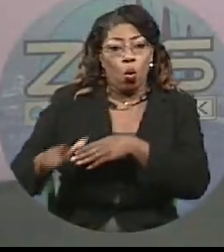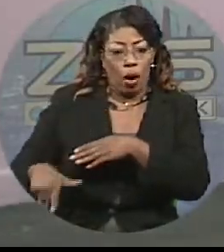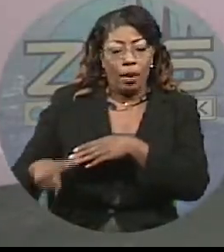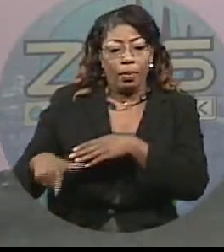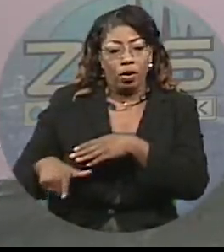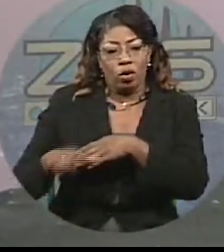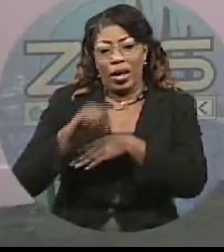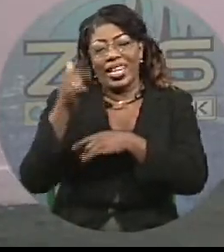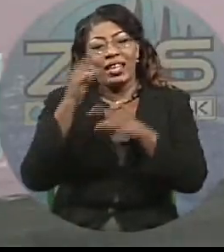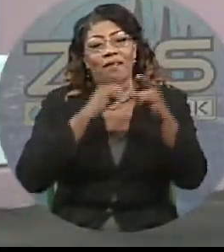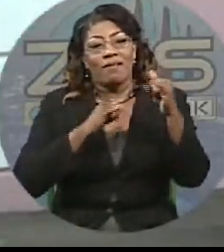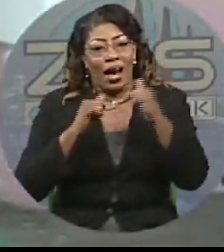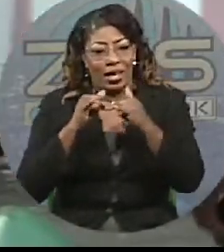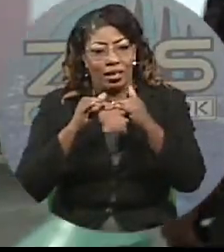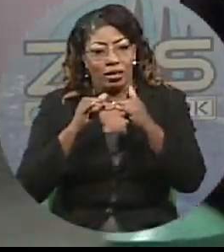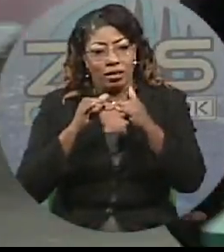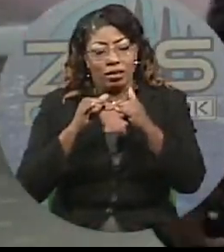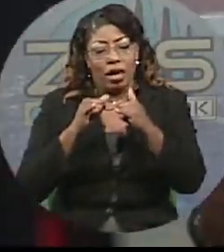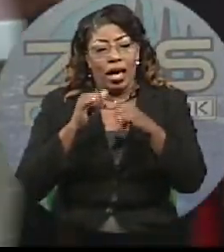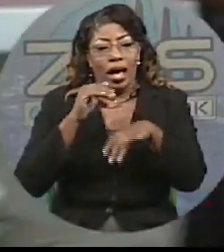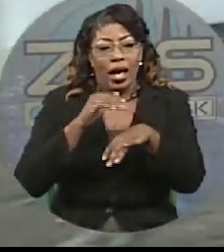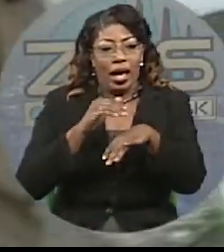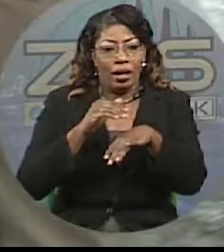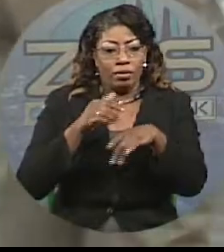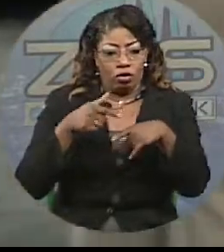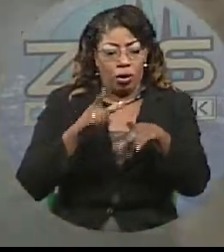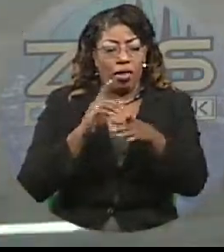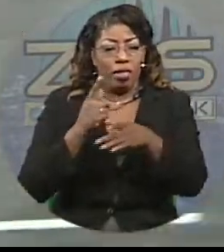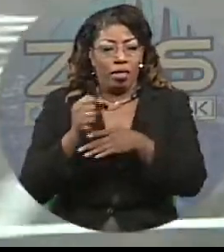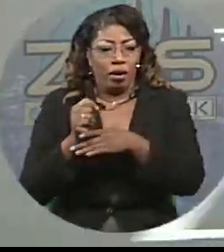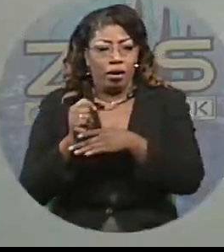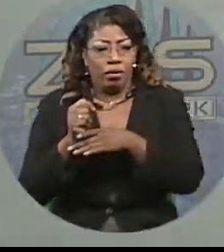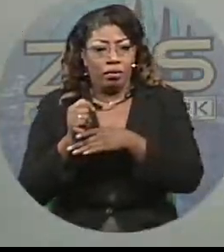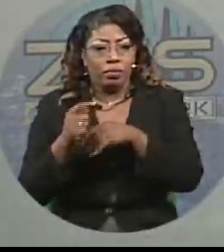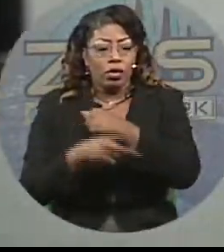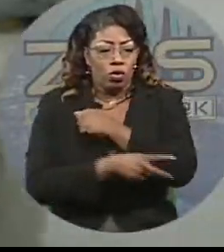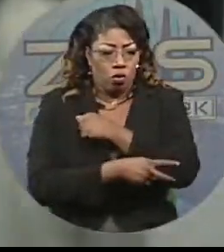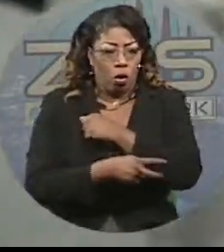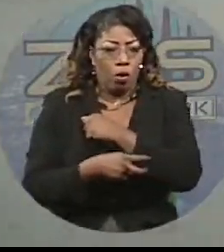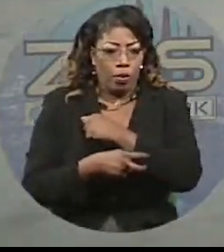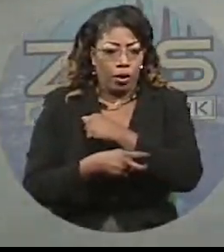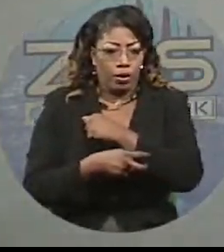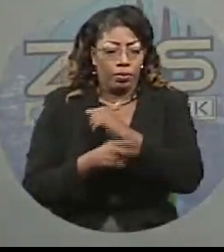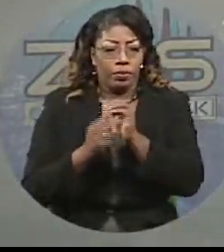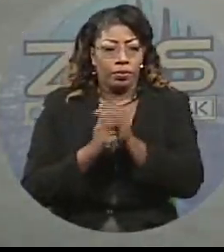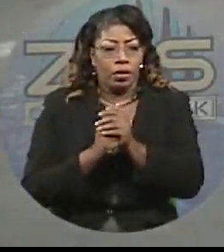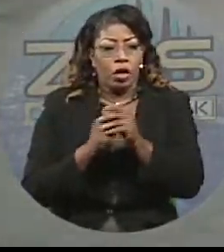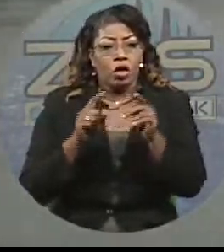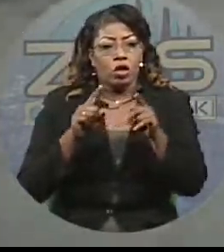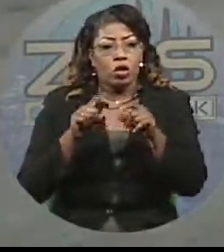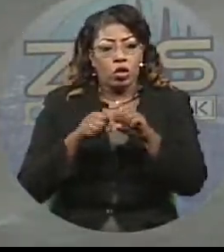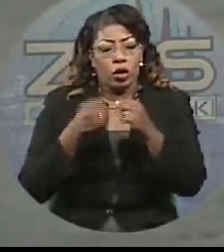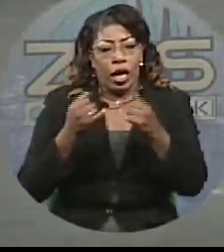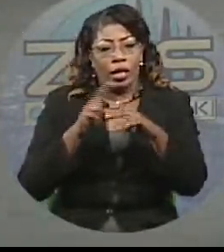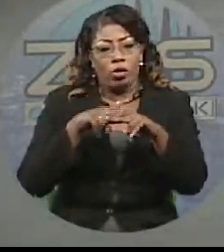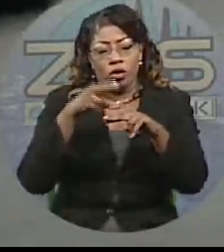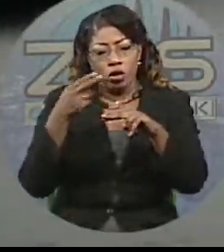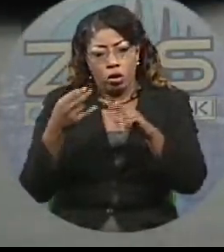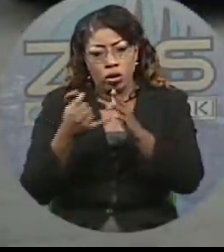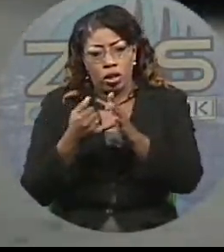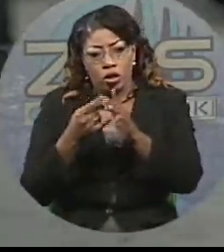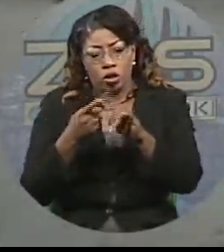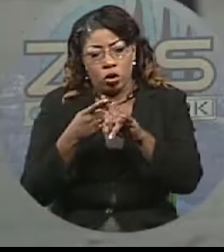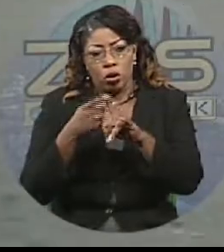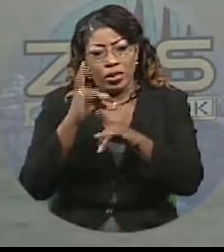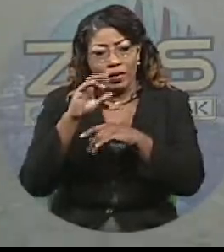the burglary and the victim was not injured. Crown Prosecutor Edmund Turner had asked the court to sentence Knowles to 7 years in prison, citing the high level